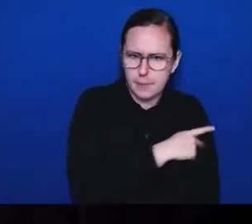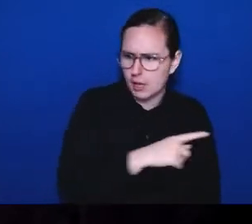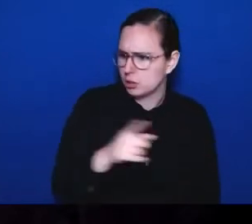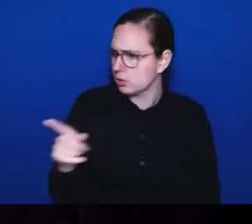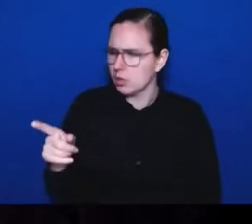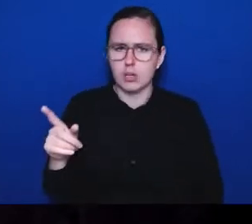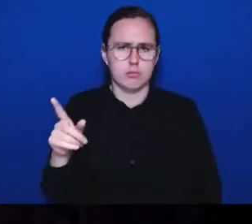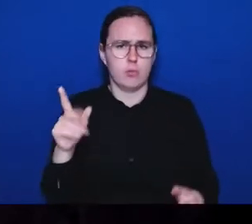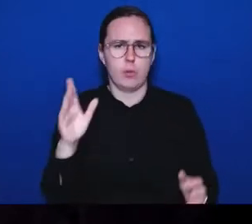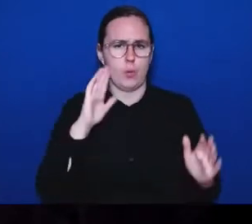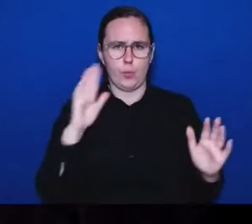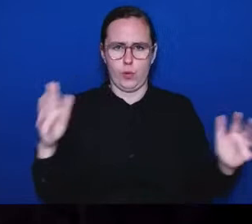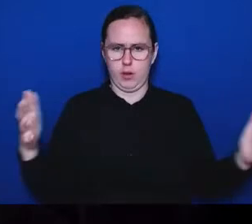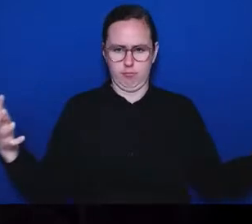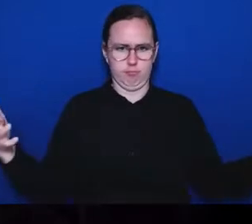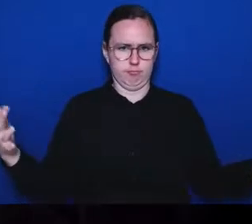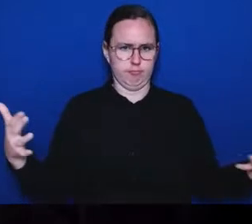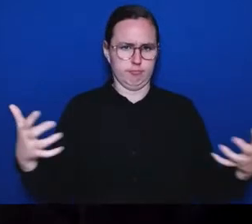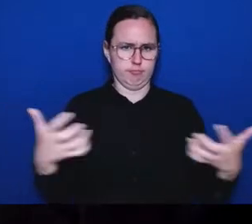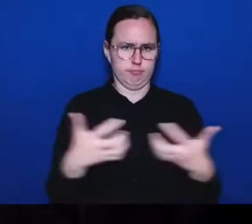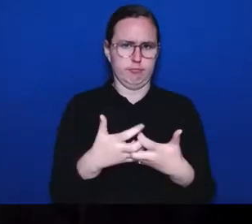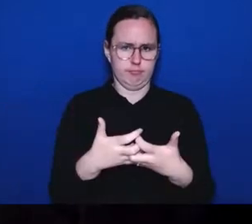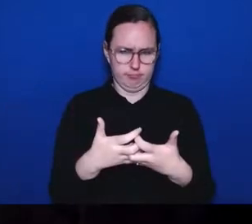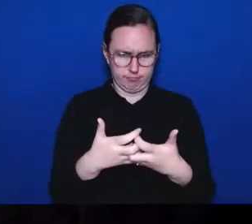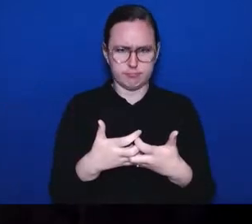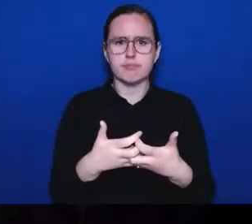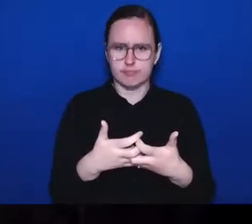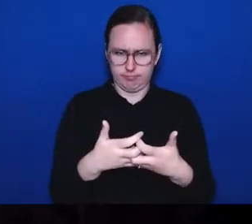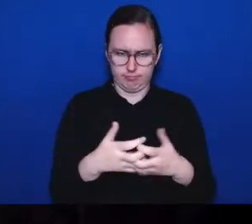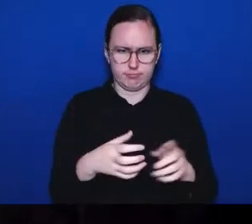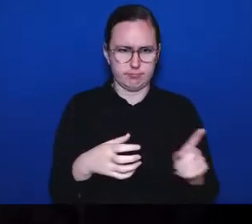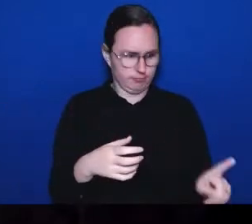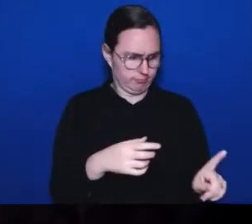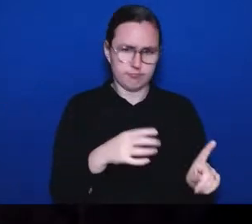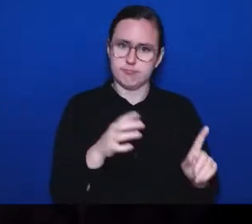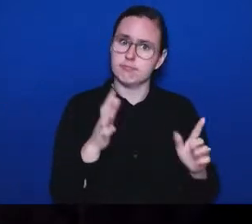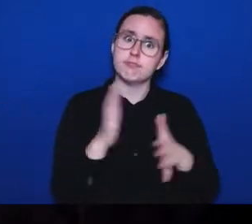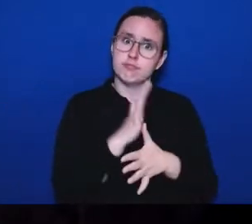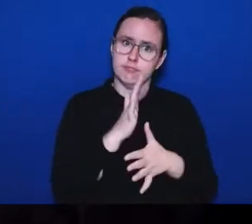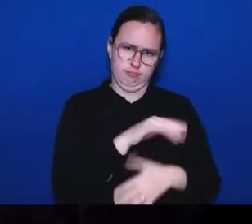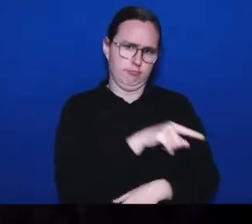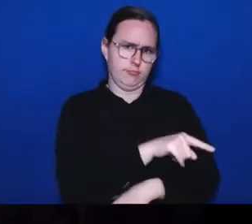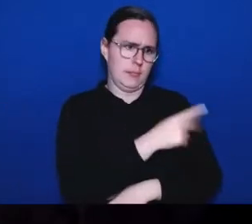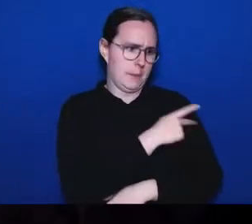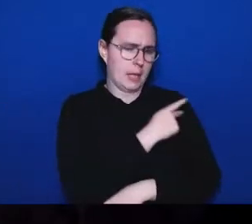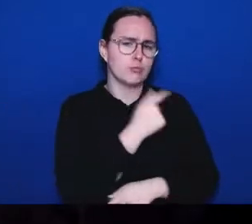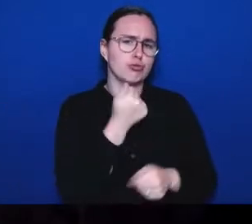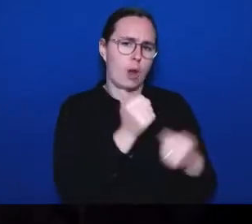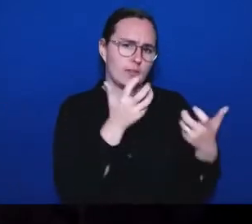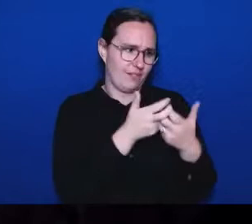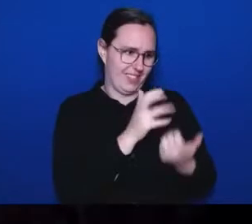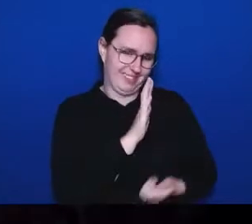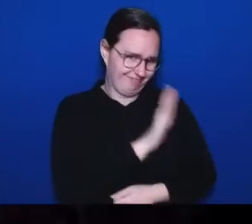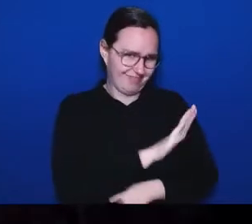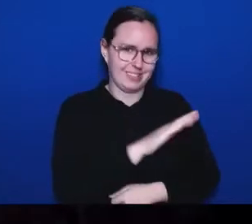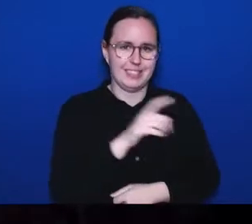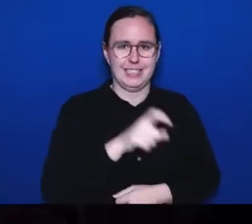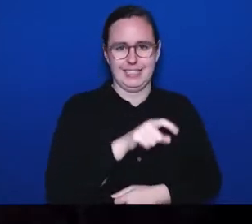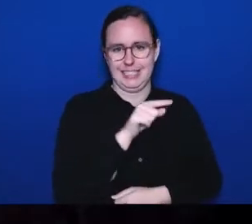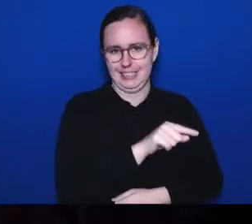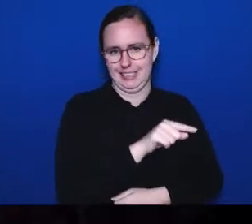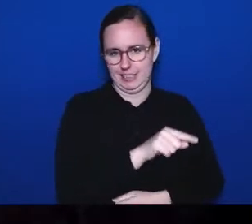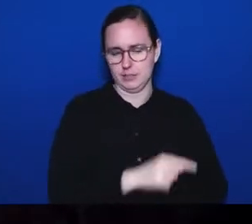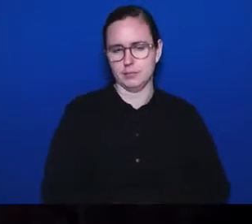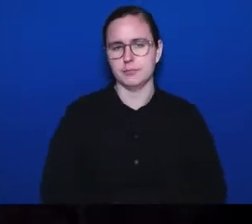heart of this agreement, and that's why I think it'll be a better deal for patients and for people choosing full-service family practice.